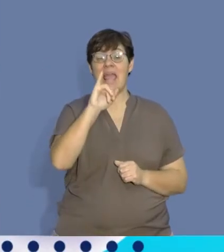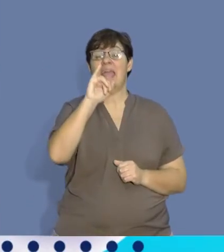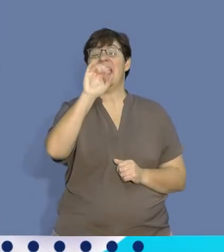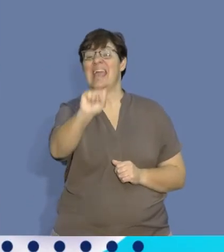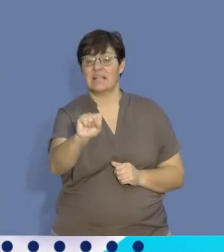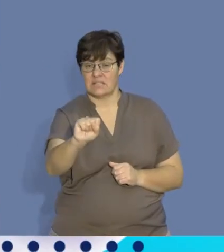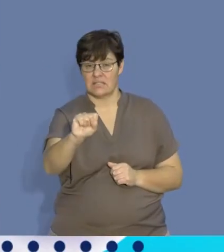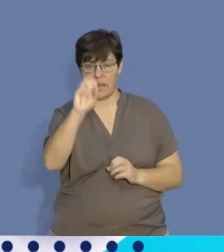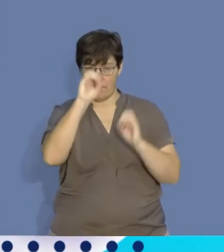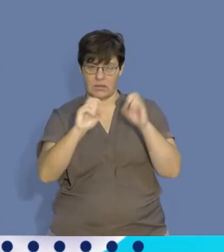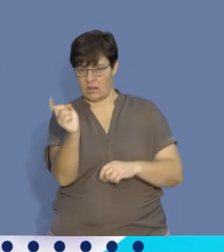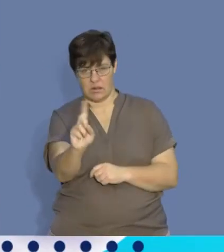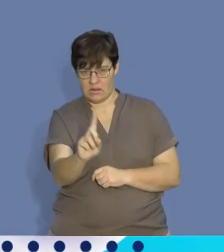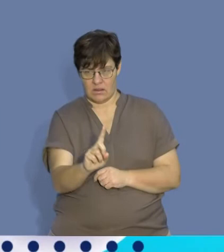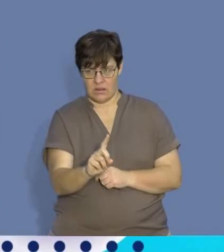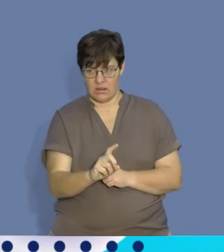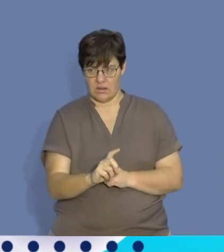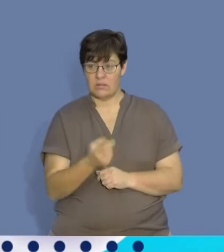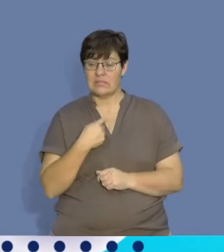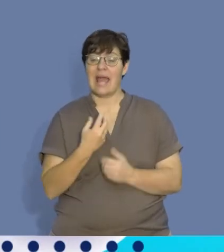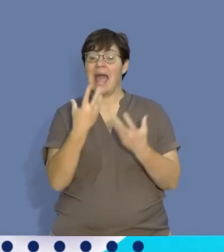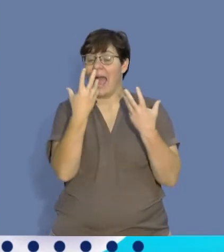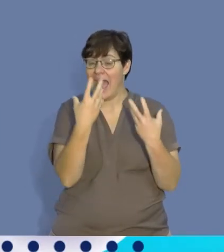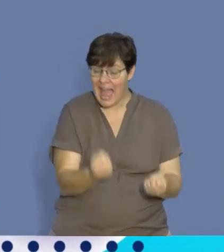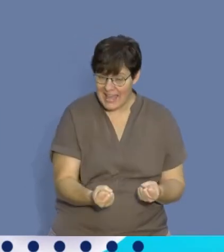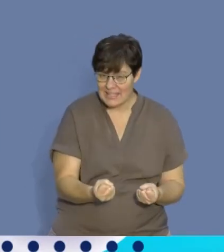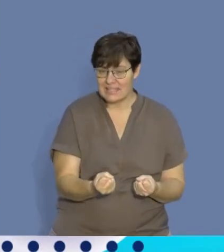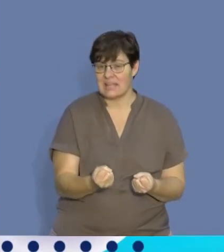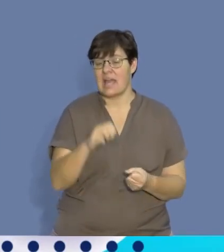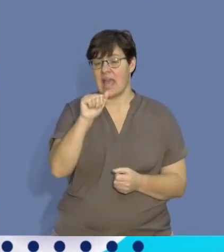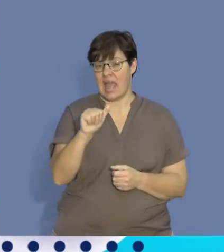particle, because